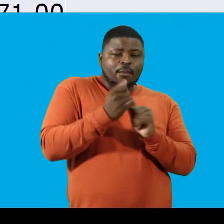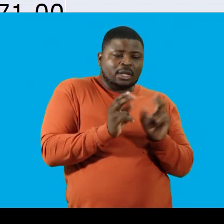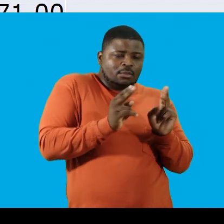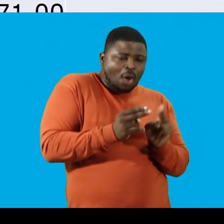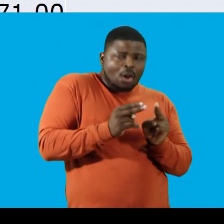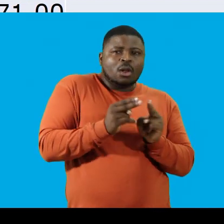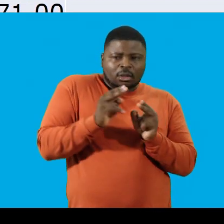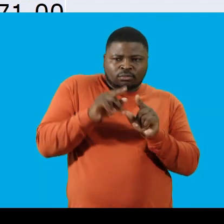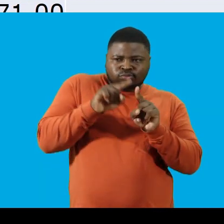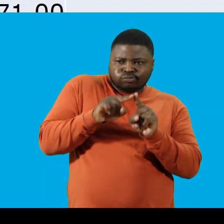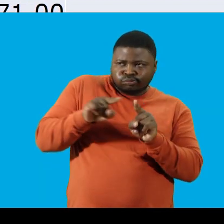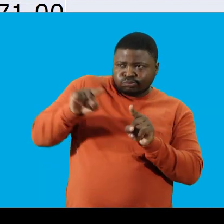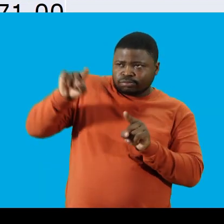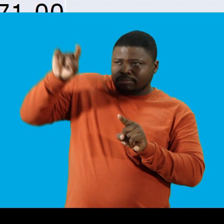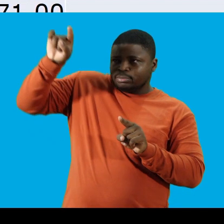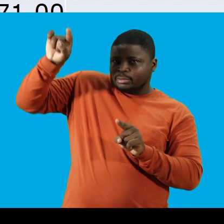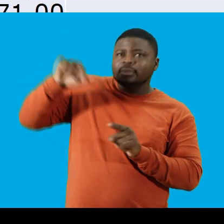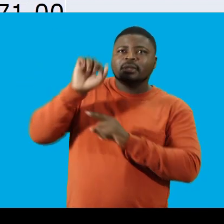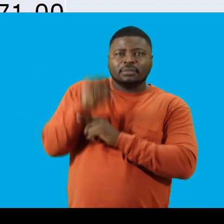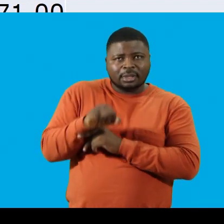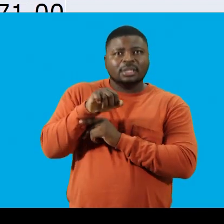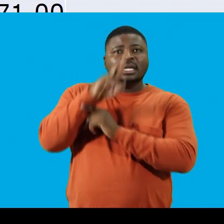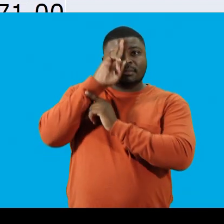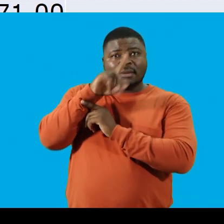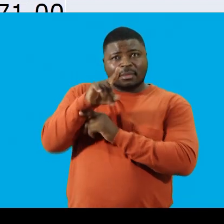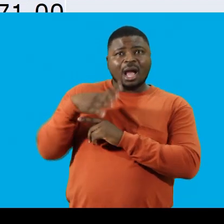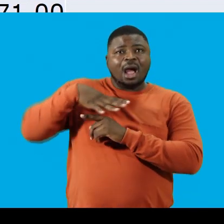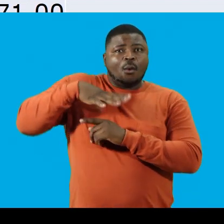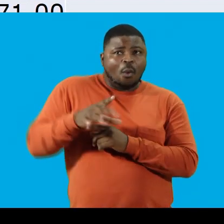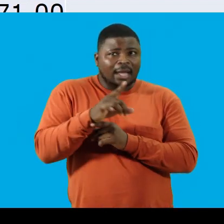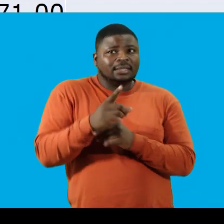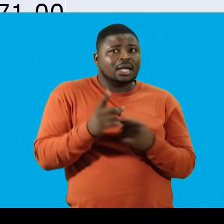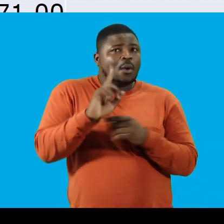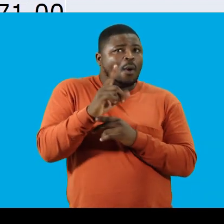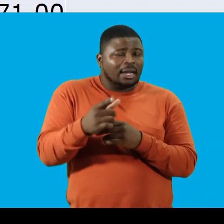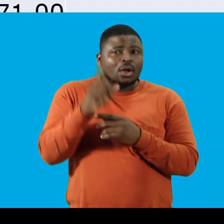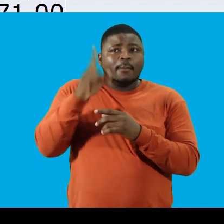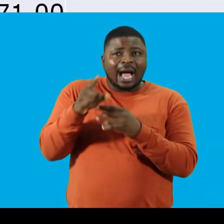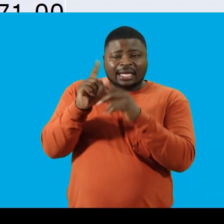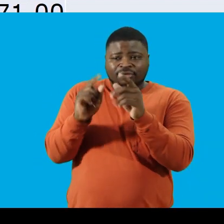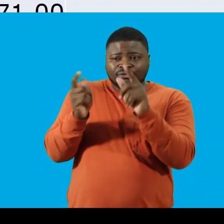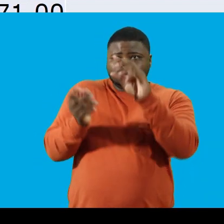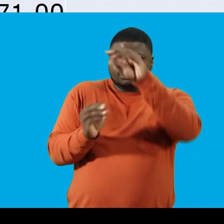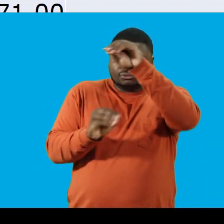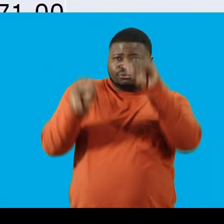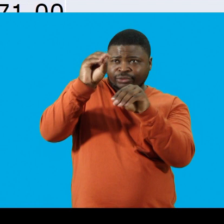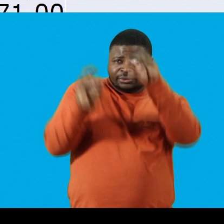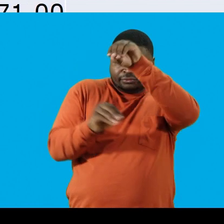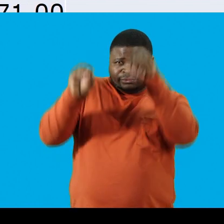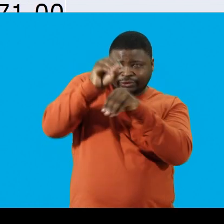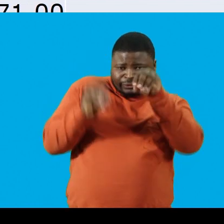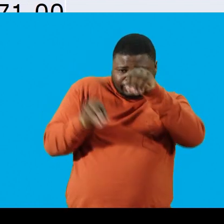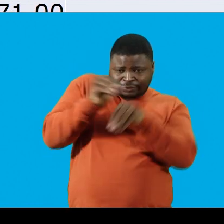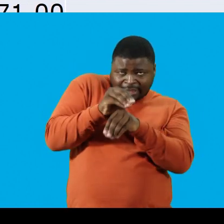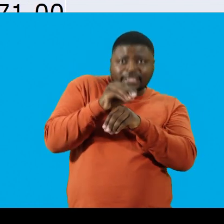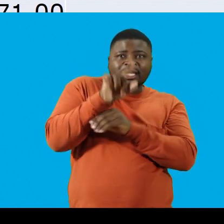big. And now you need to be careful. They want us to arrange the change in price.